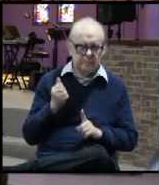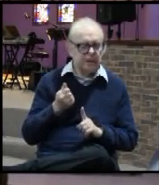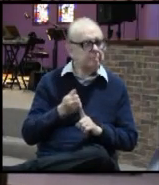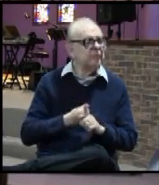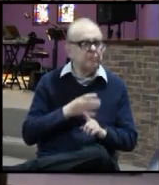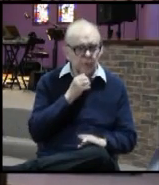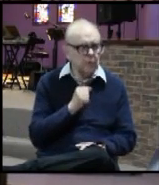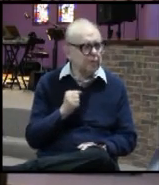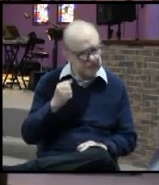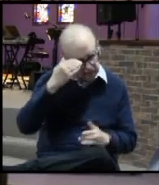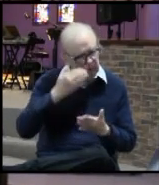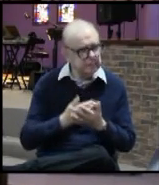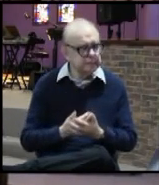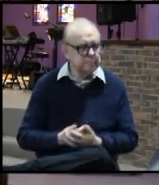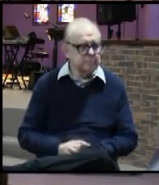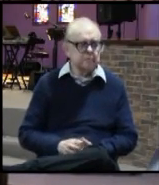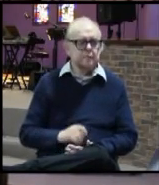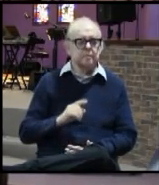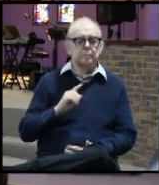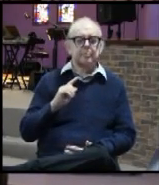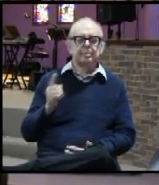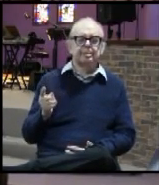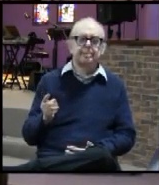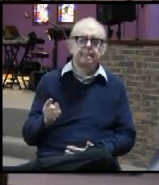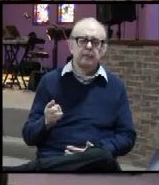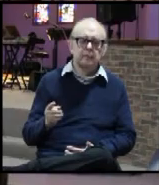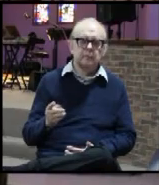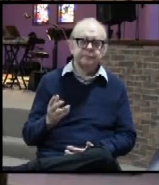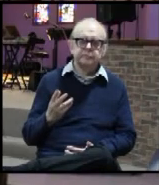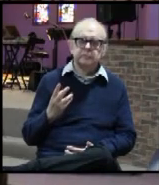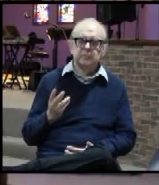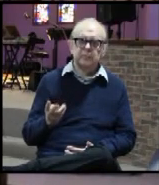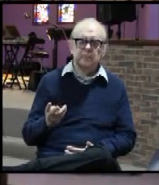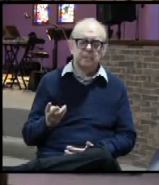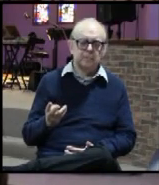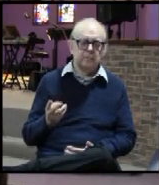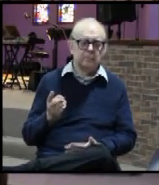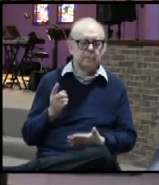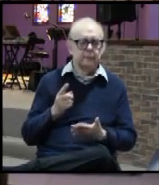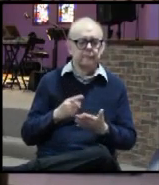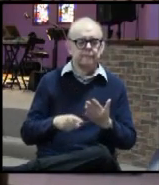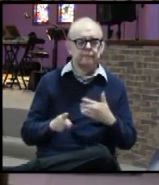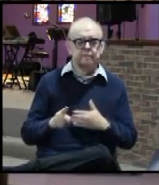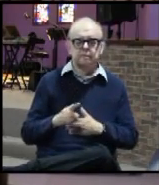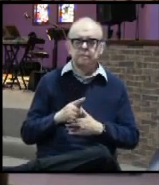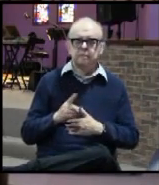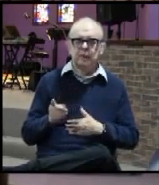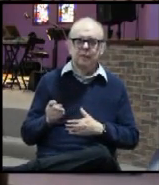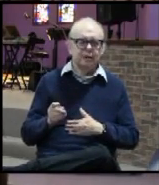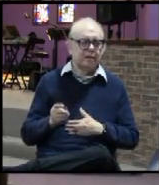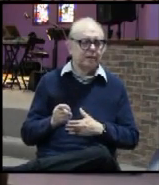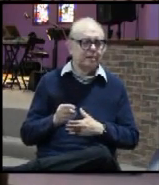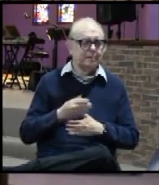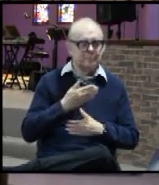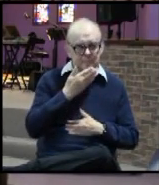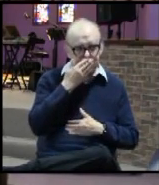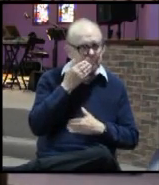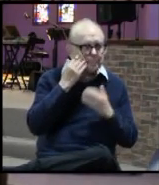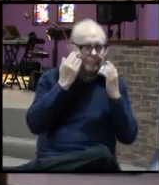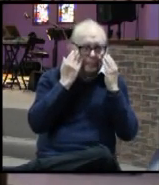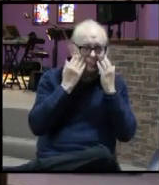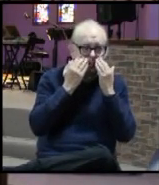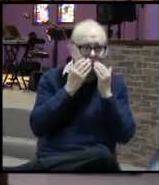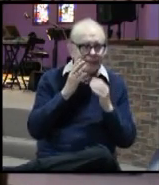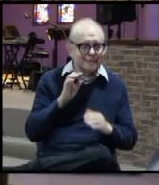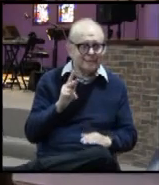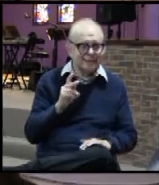So I go to see. This is one of those obvious connections to, okay?